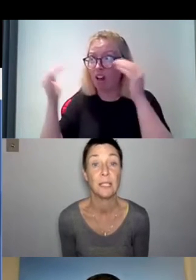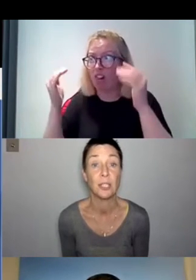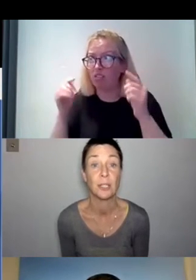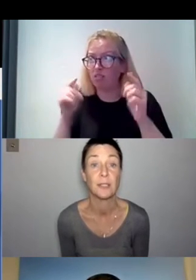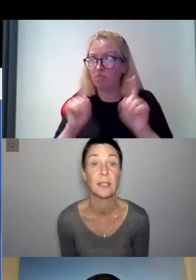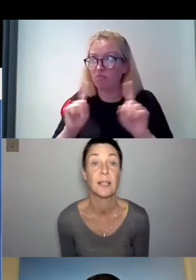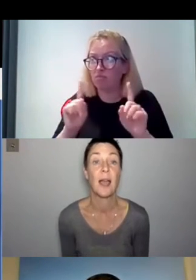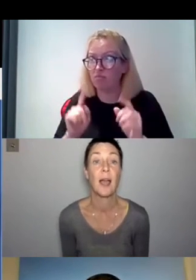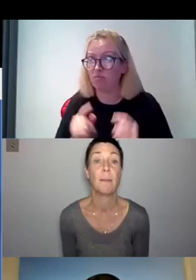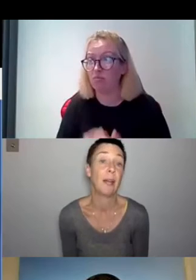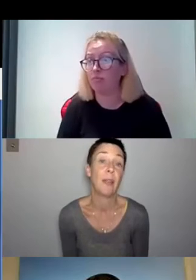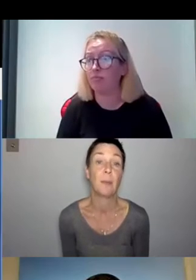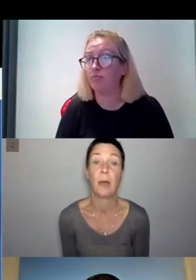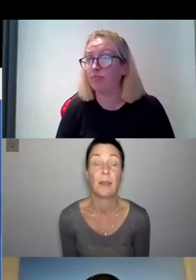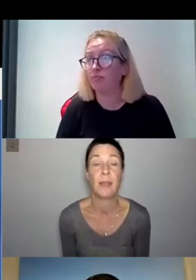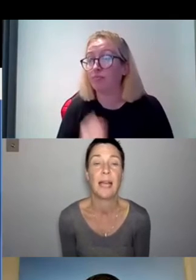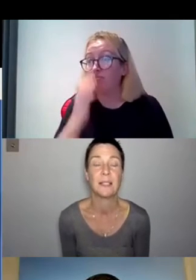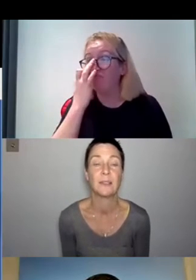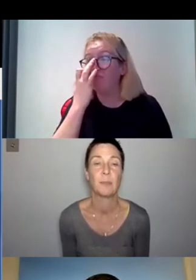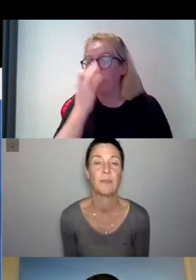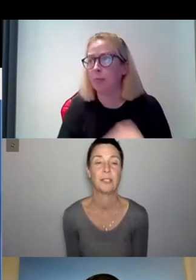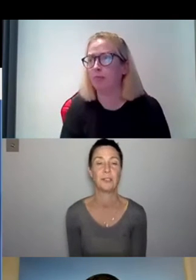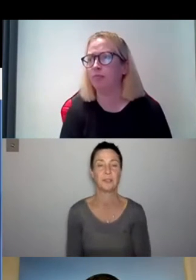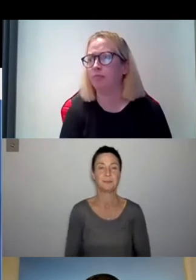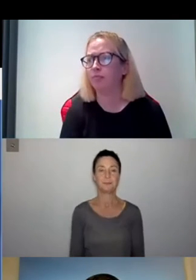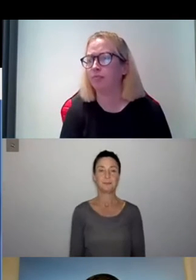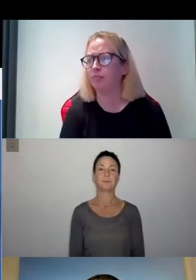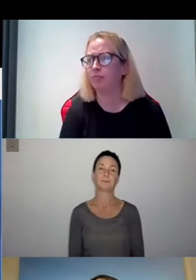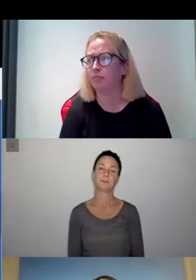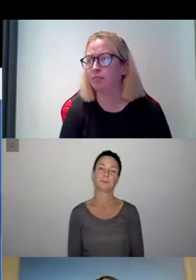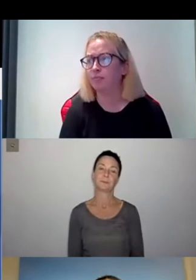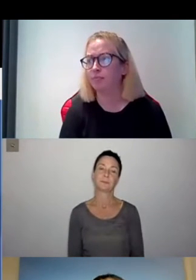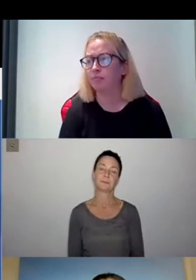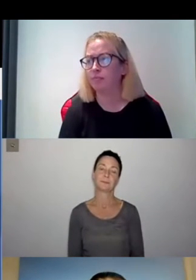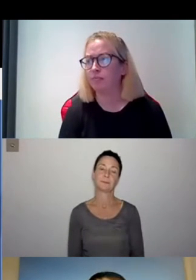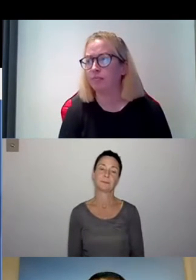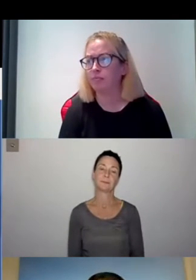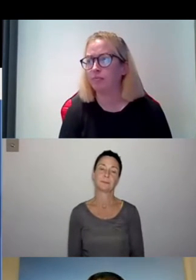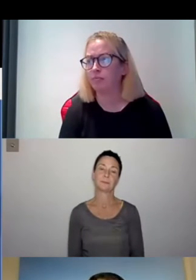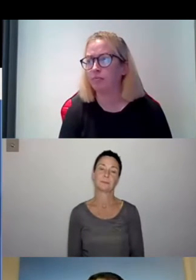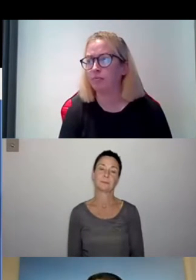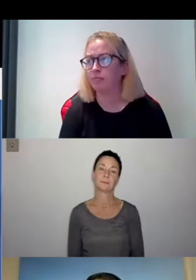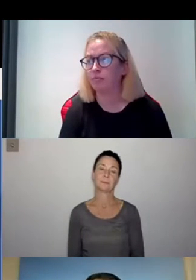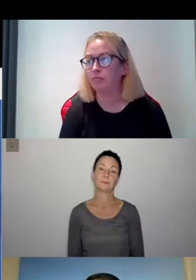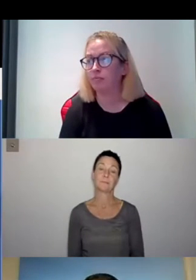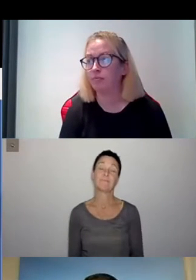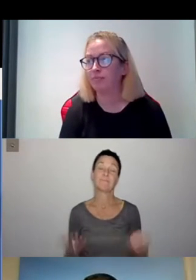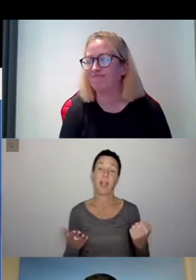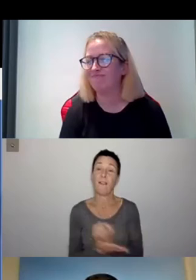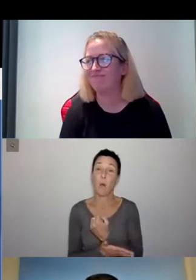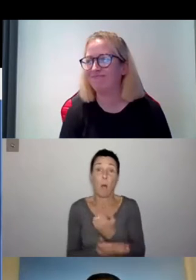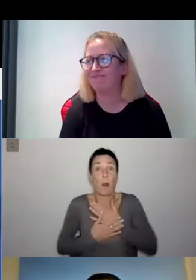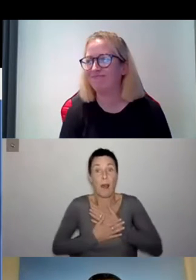classroom teachers and other adults, other professionals. unfortunately, I would love that